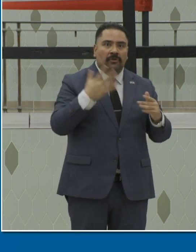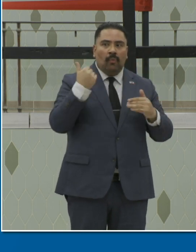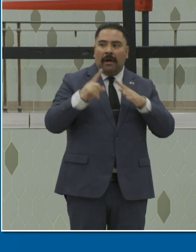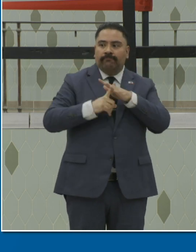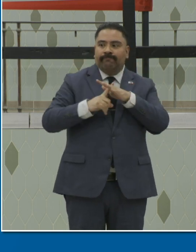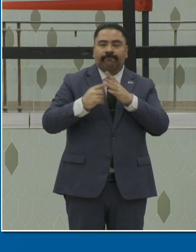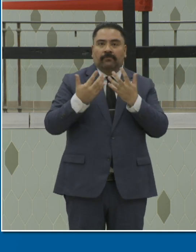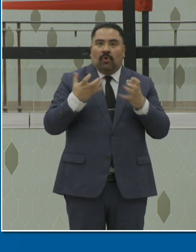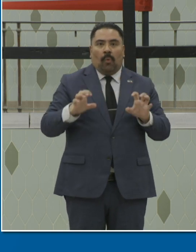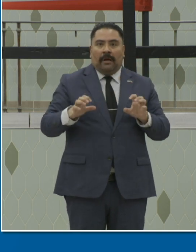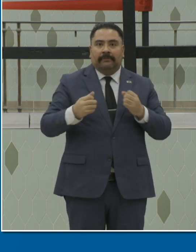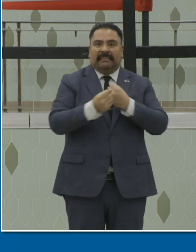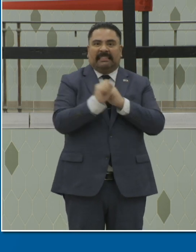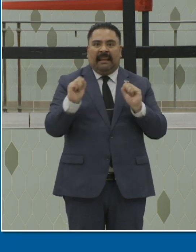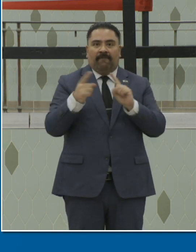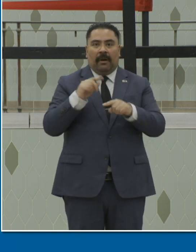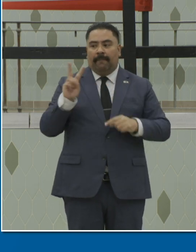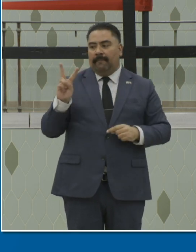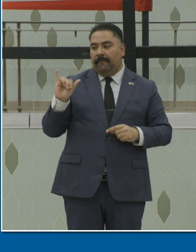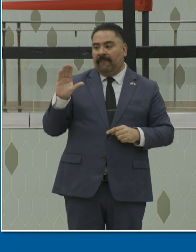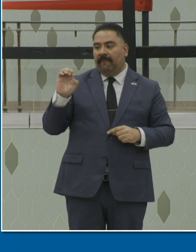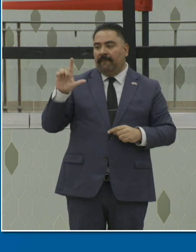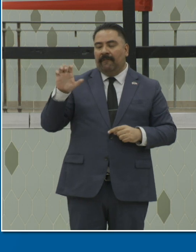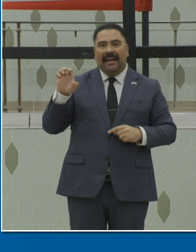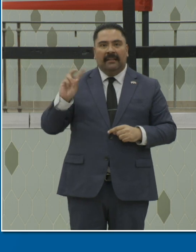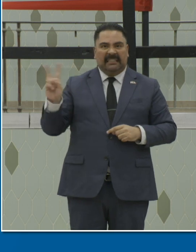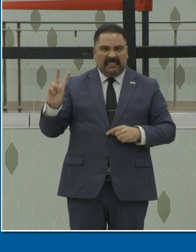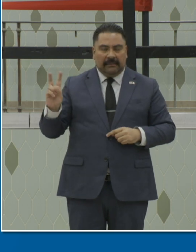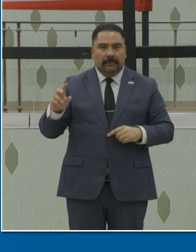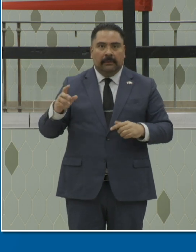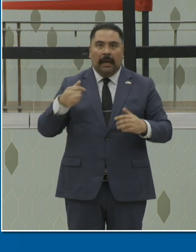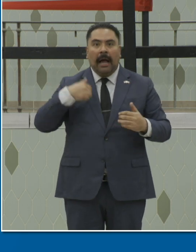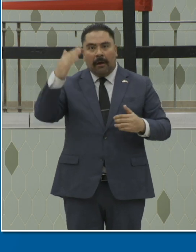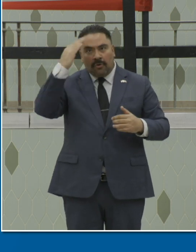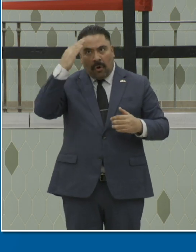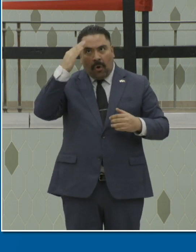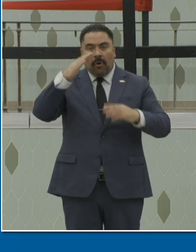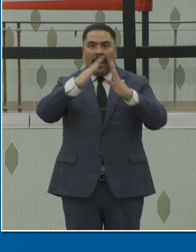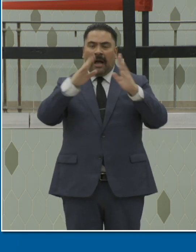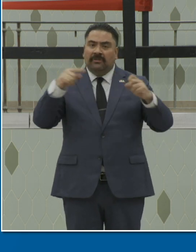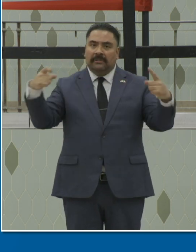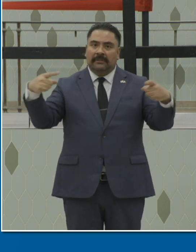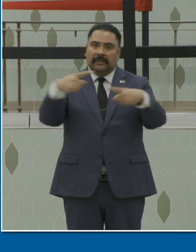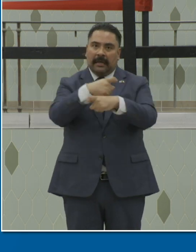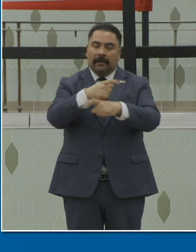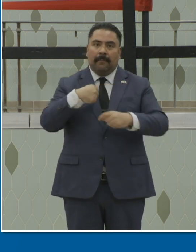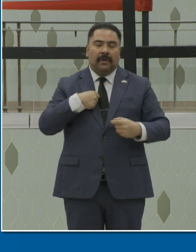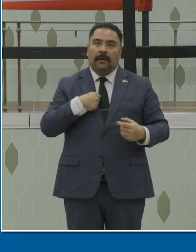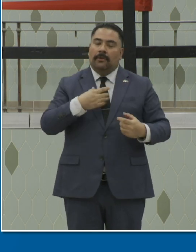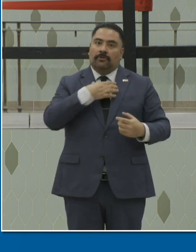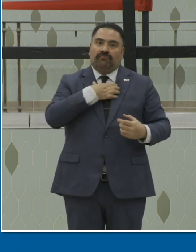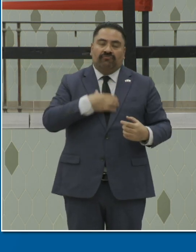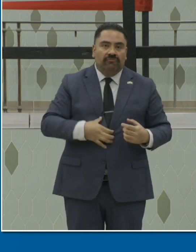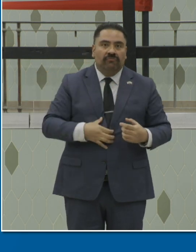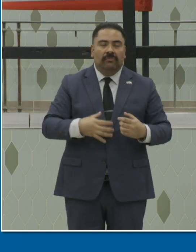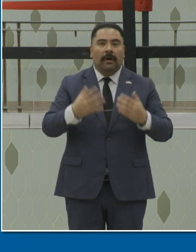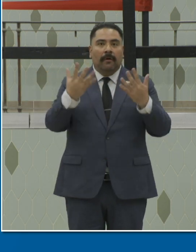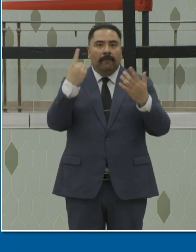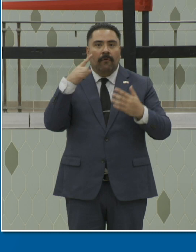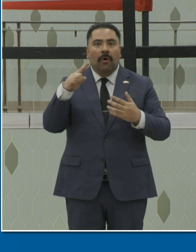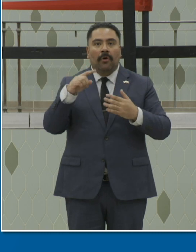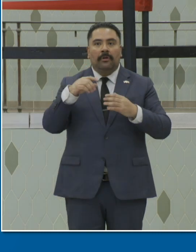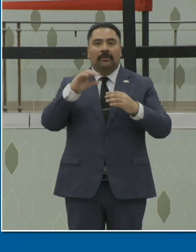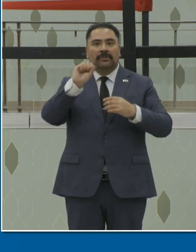know that housing needs are complex. Fueled by a profound passion for social justice, I am determined to create